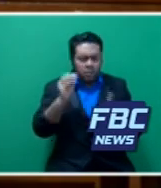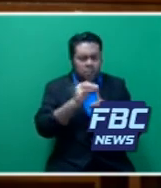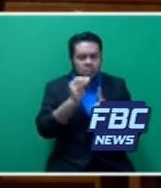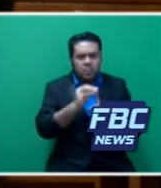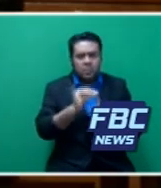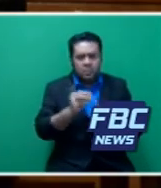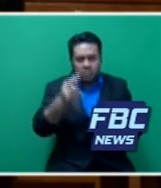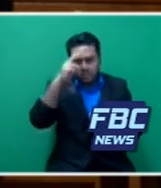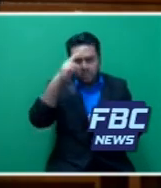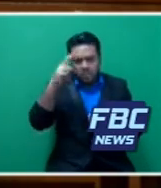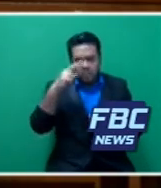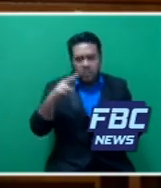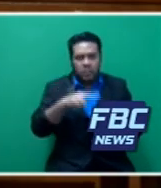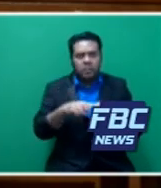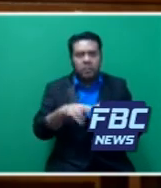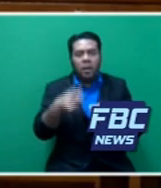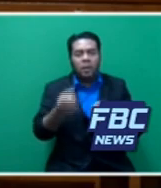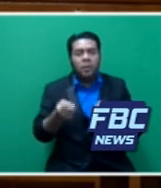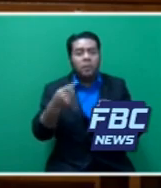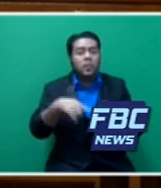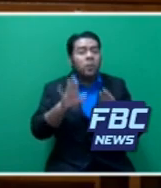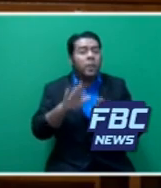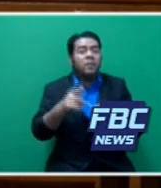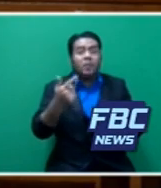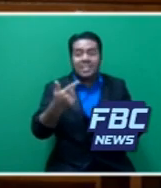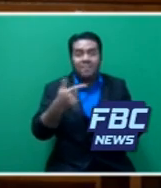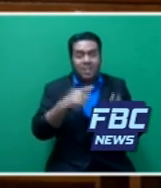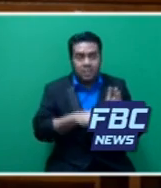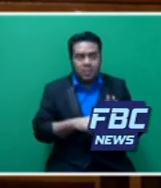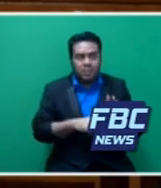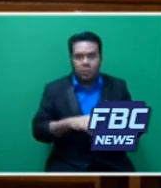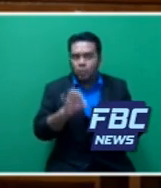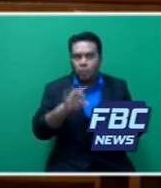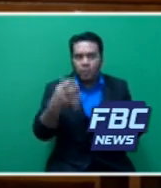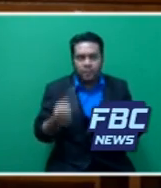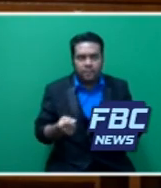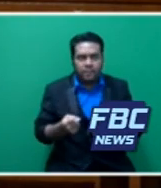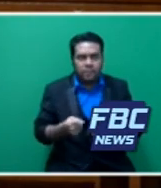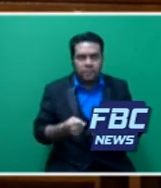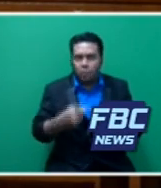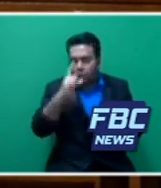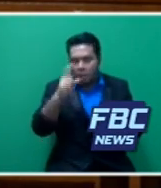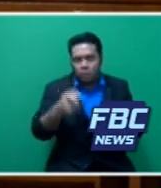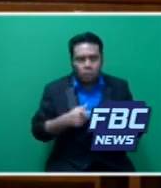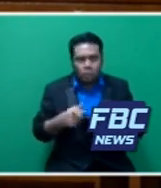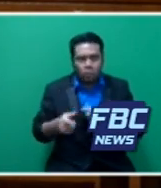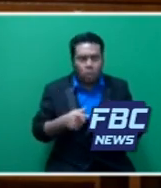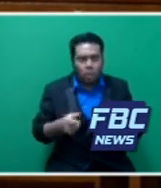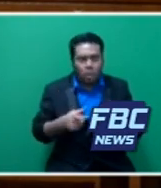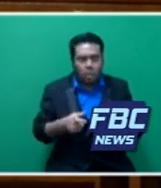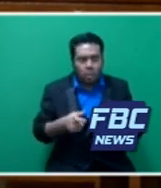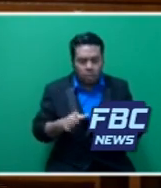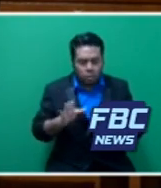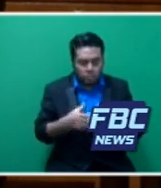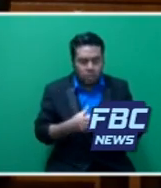does a nation have to be waiting for 7 years when you cannot control the committee? What option do we